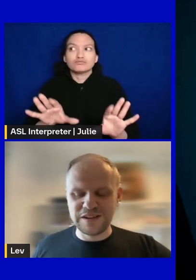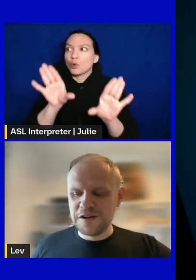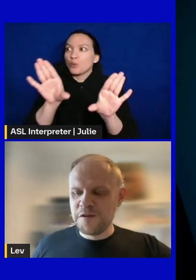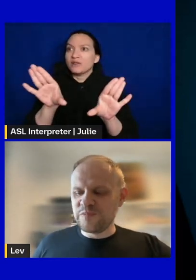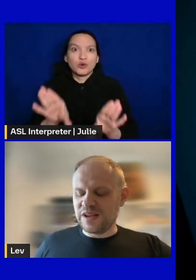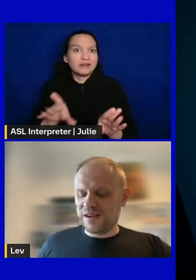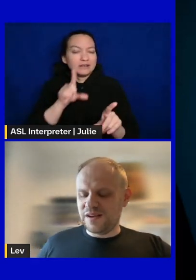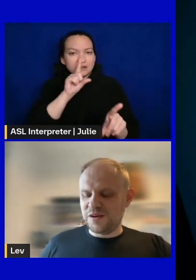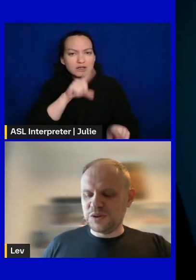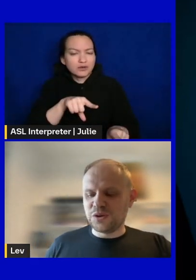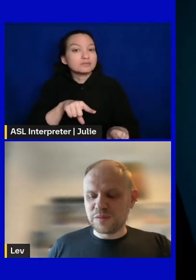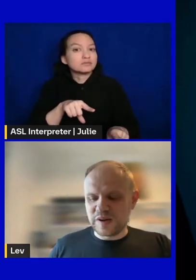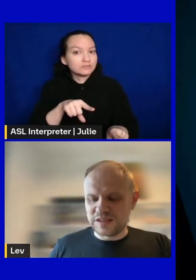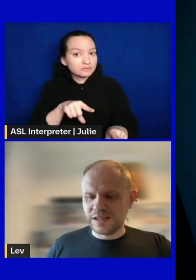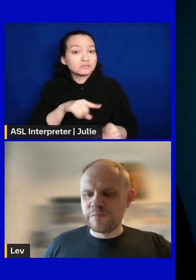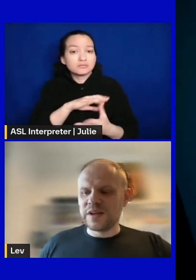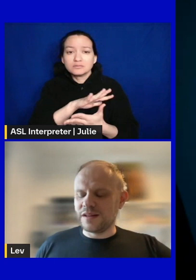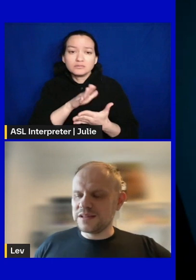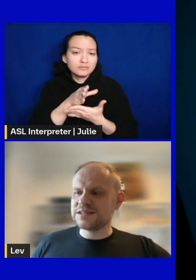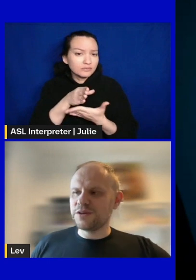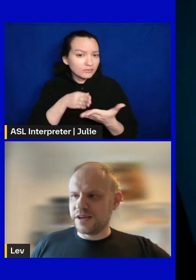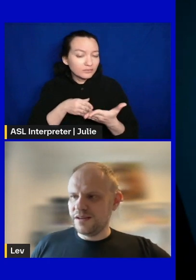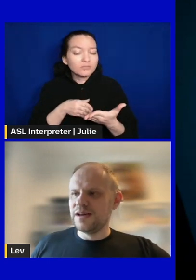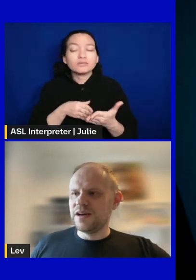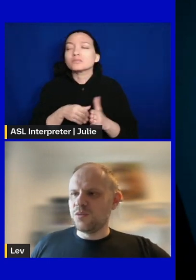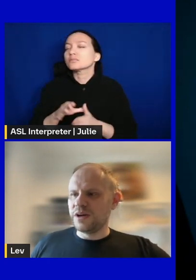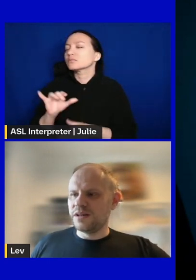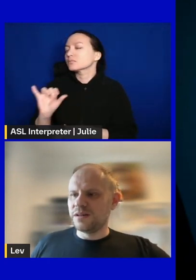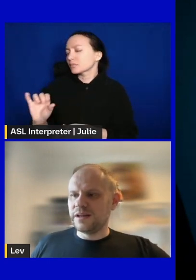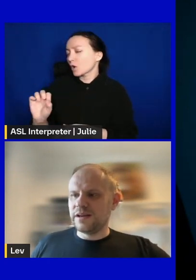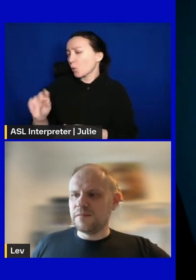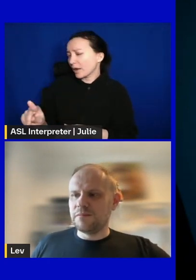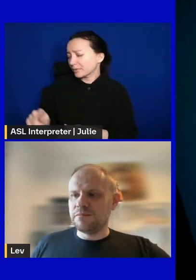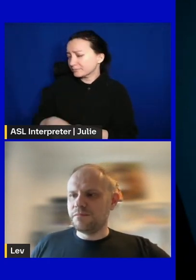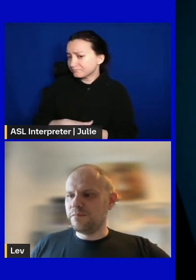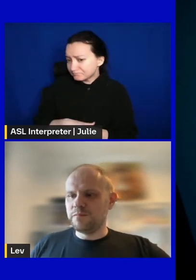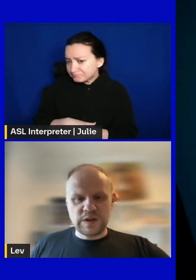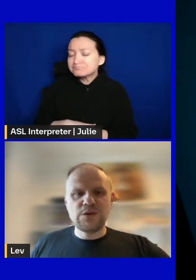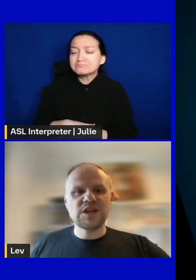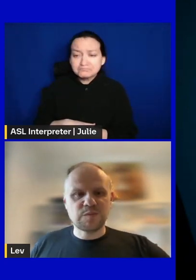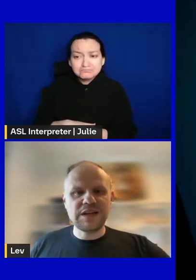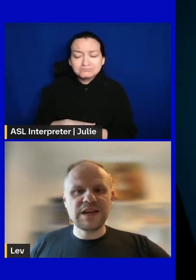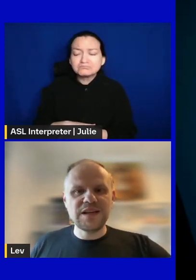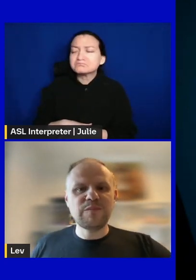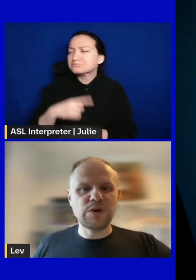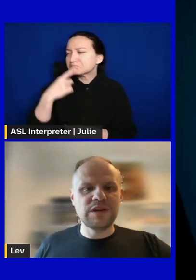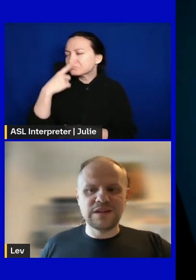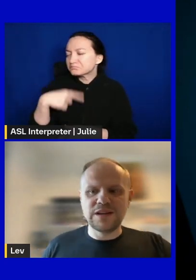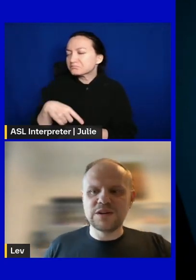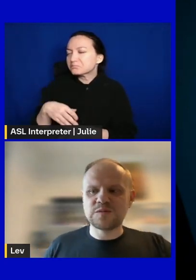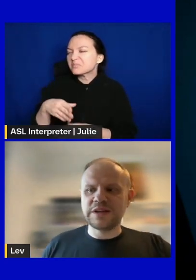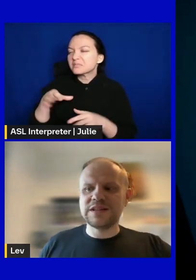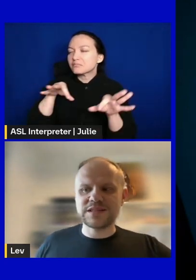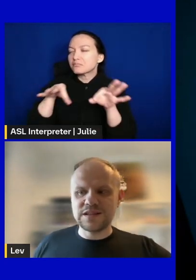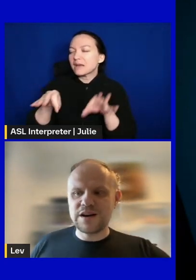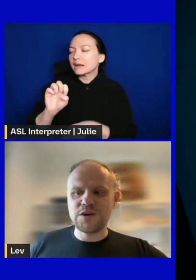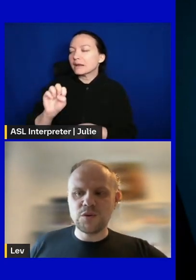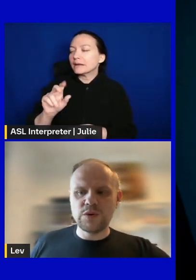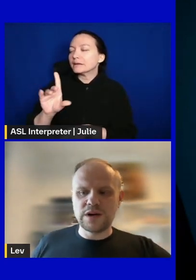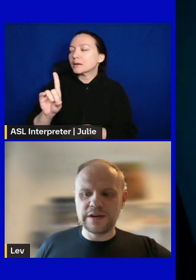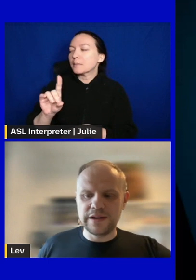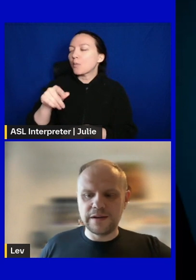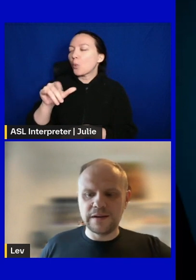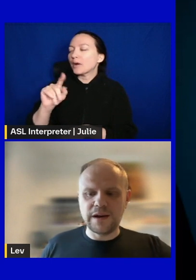all the parts. And then I said, okay, well, can you explain endpoint, and can you explain a